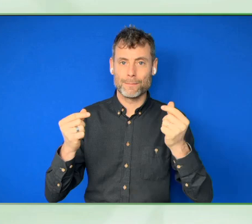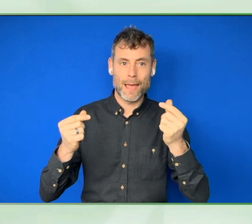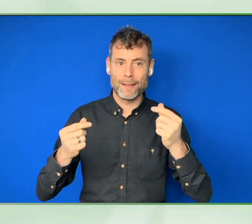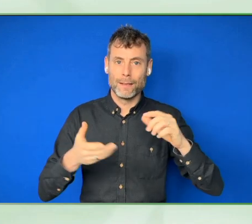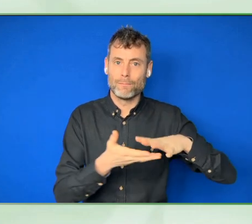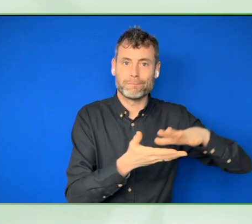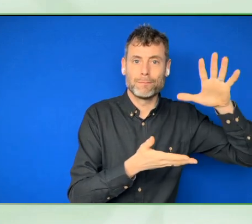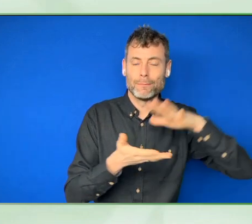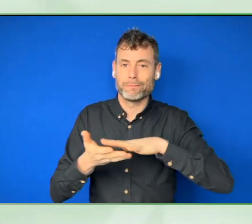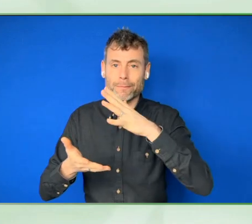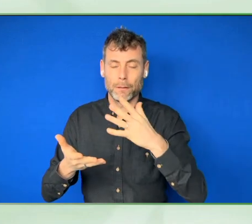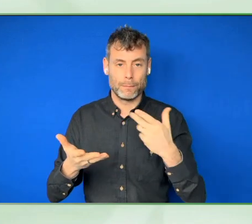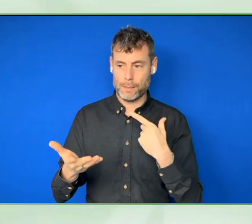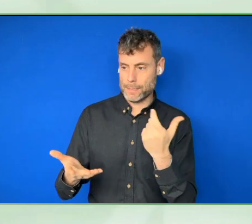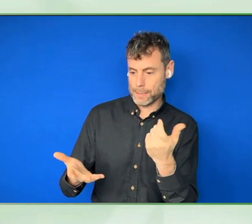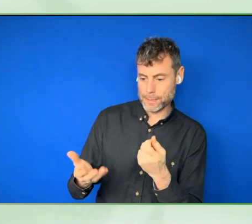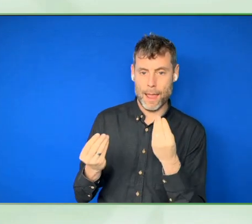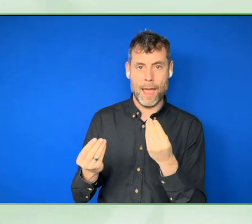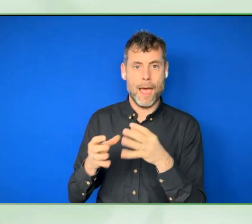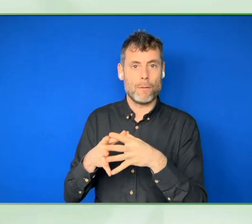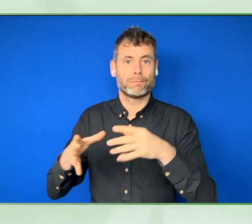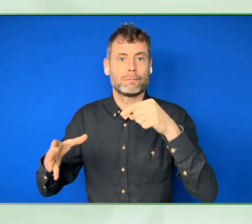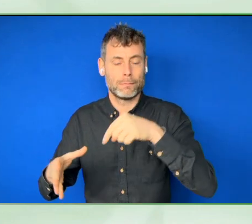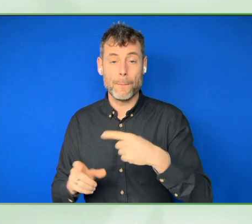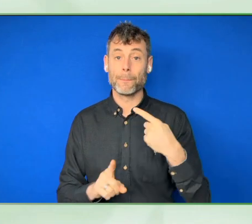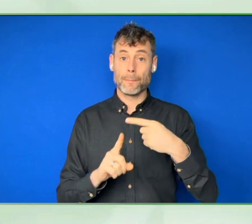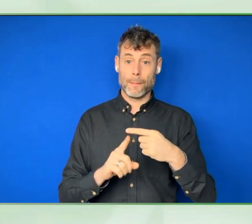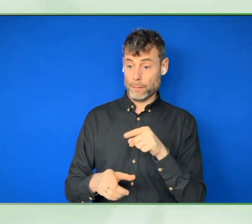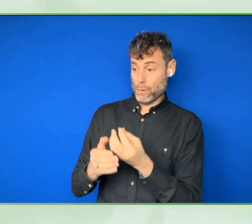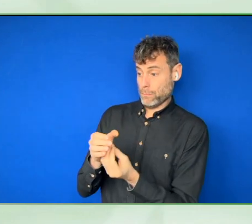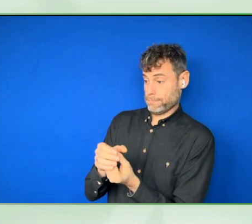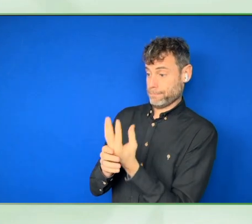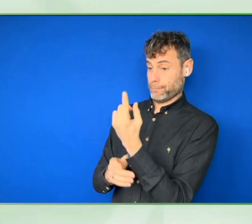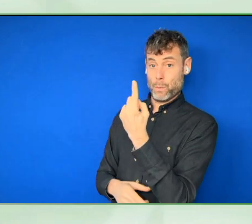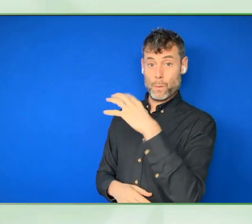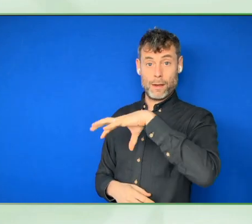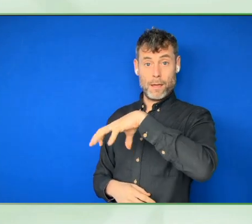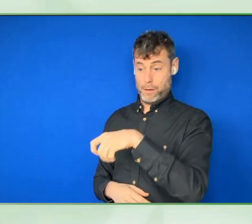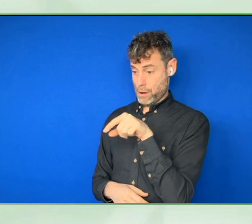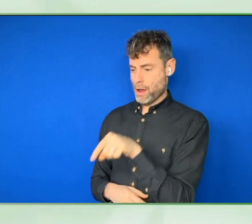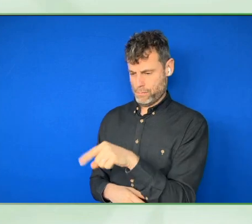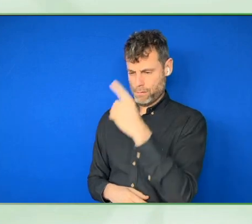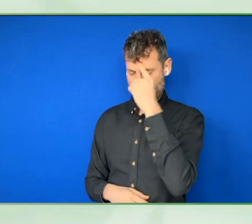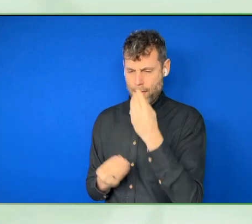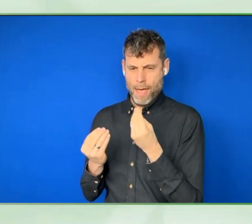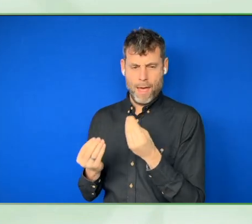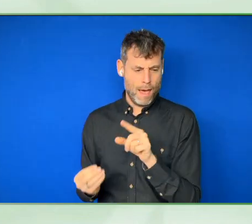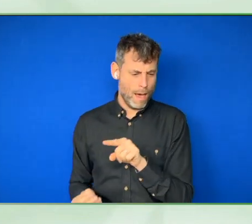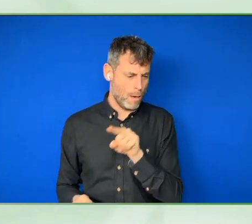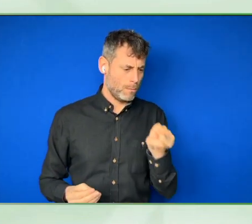spread these innovations to other countries. So I might start with Farhana and ask, for the case of the PEAK